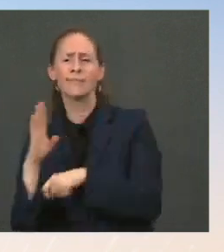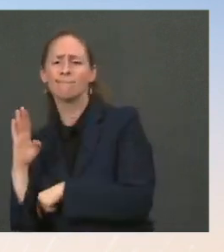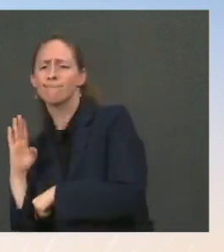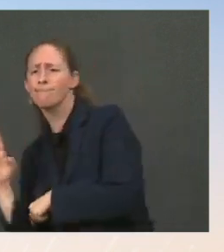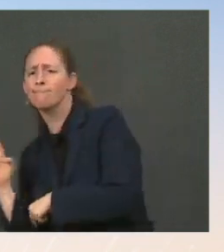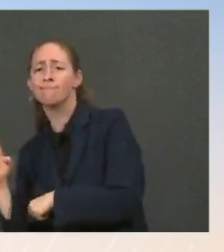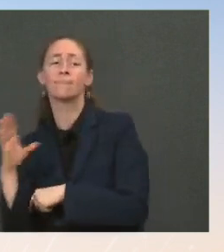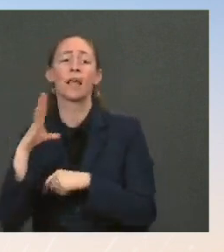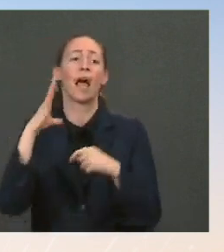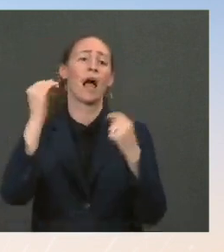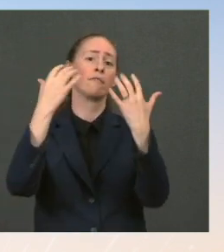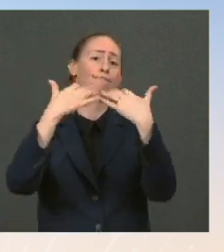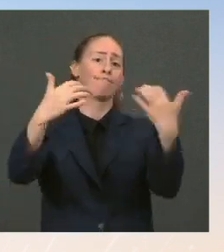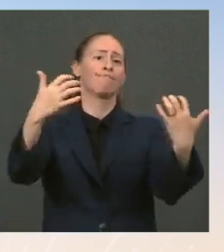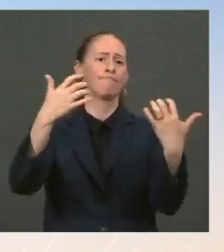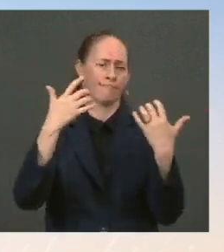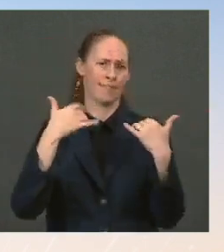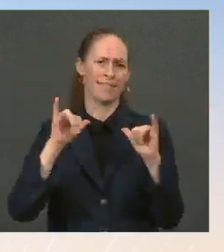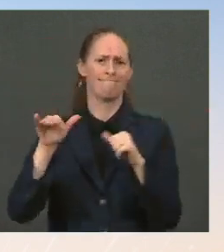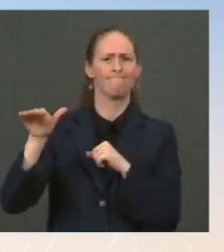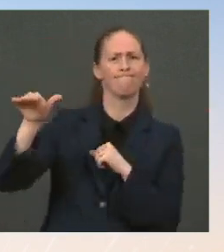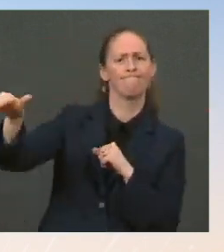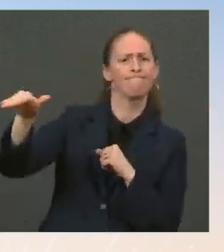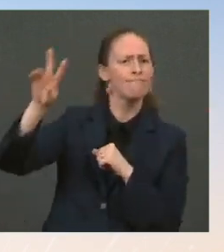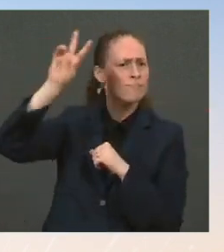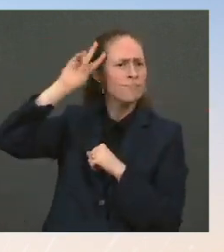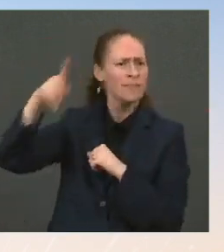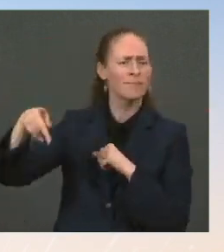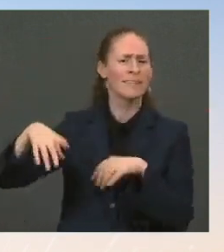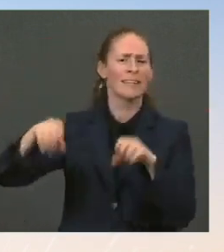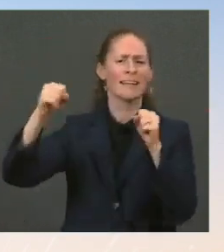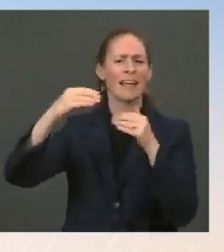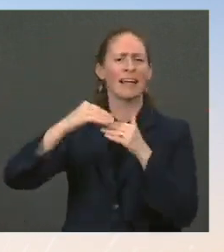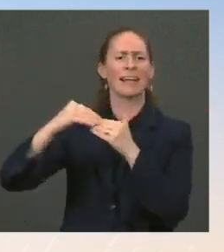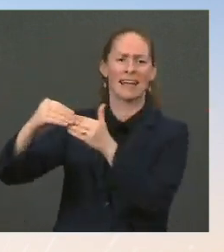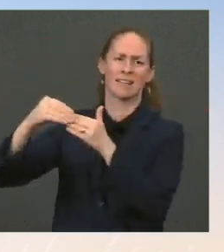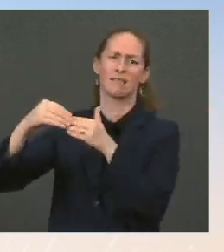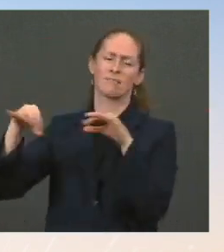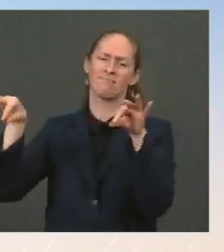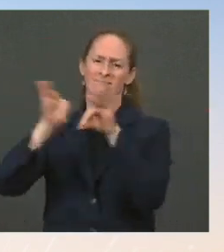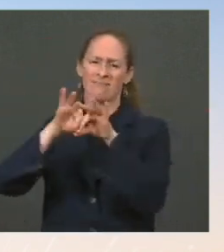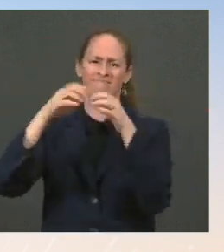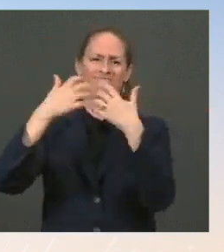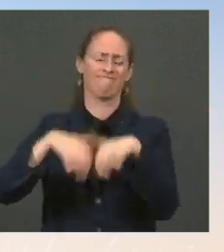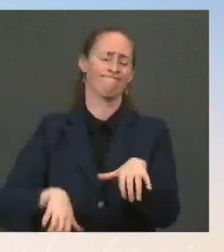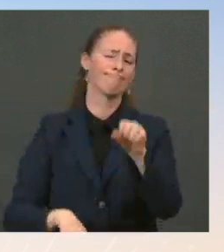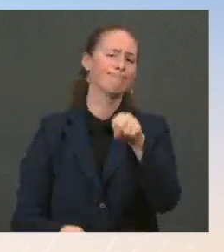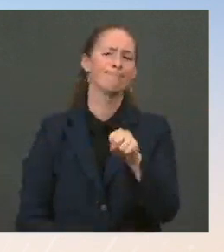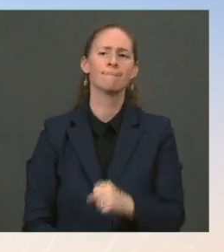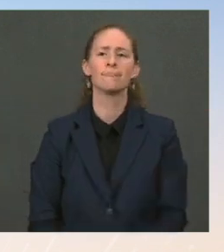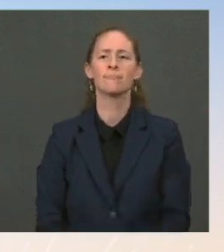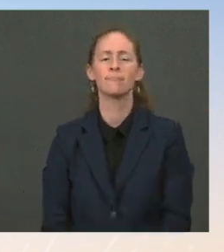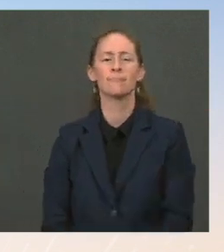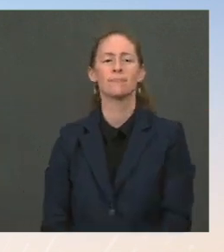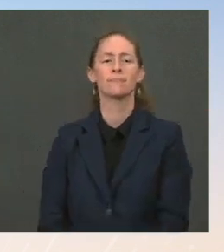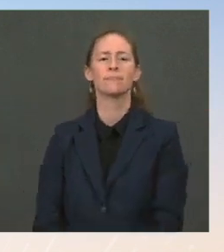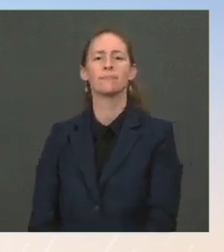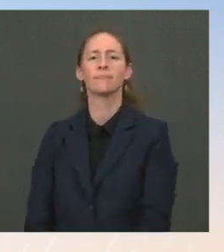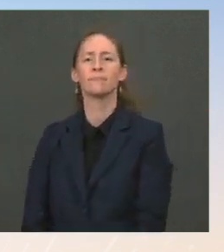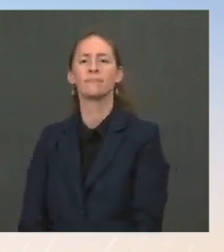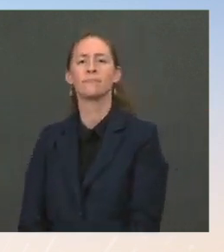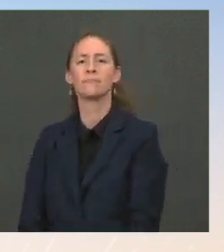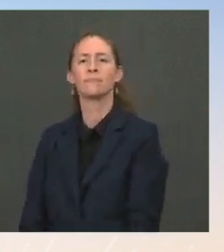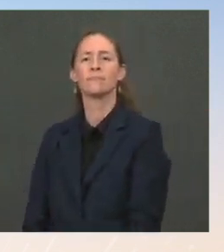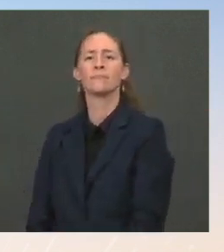be a partner to the vice president. He absolutely feels this is essential, and we need to get it done. Go ahead, Patsy. Thank you, Jen. I want to follow up on Taiwan.